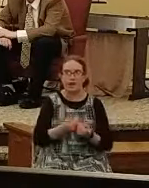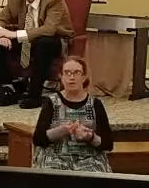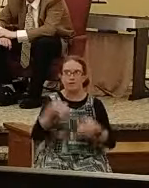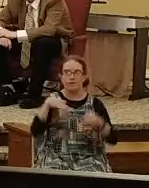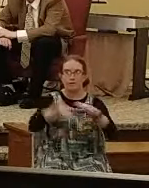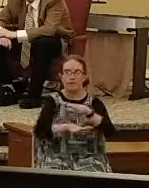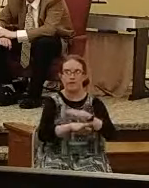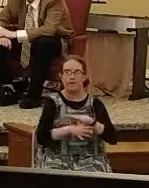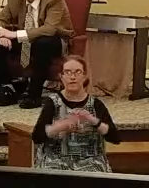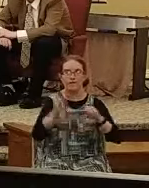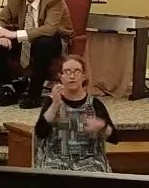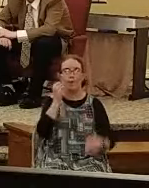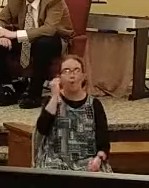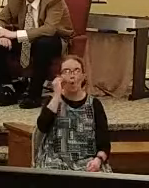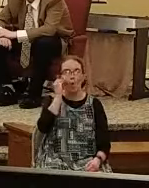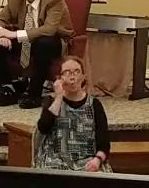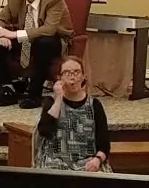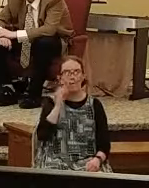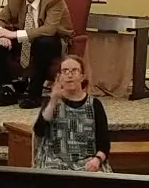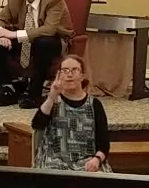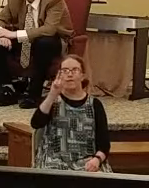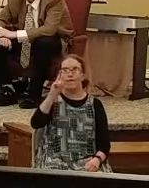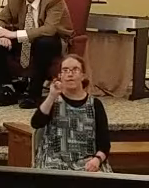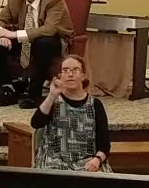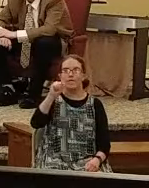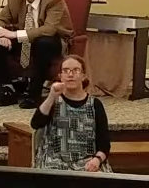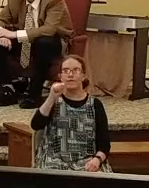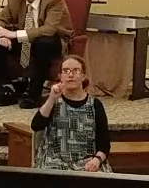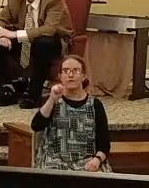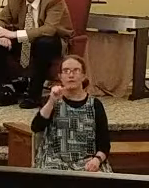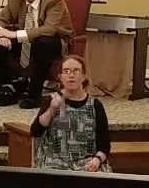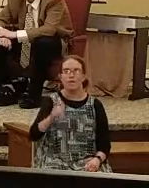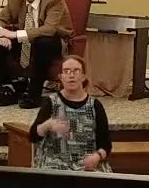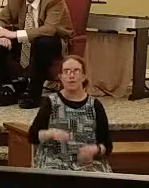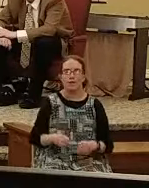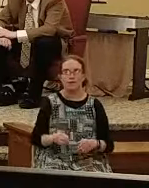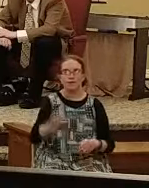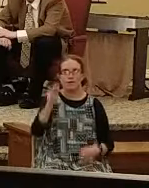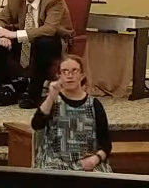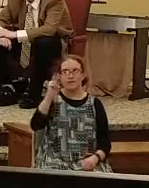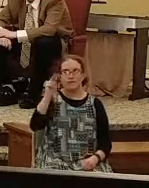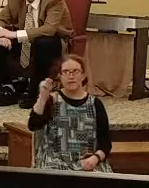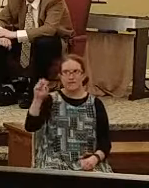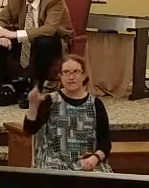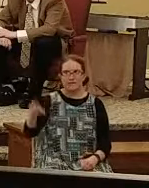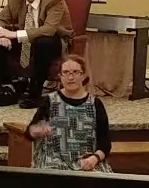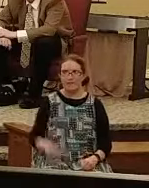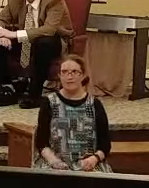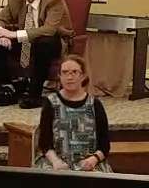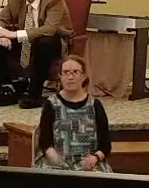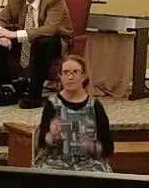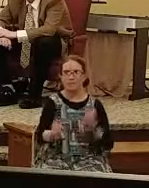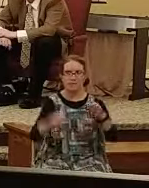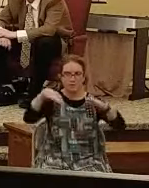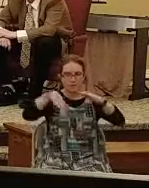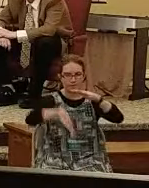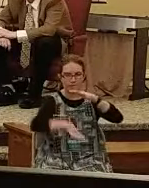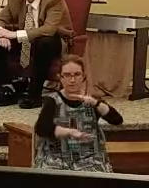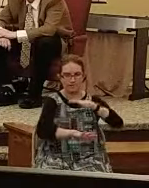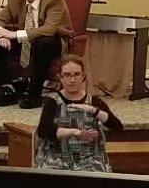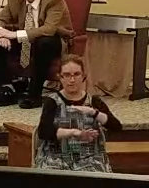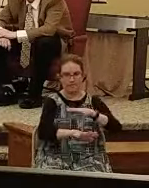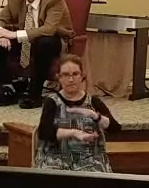in and go house to house. And in the Vietnam era, they also had tunnels, and they had what they call tunnel rats, people that would go down in those tunnels and